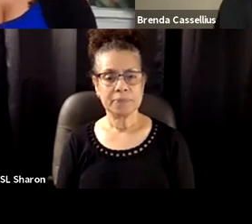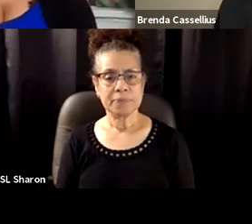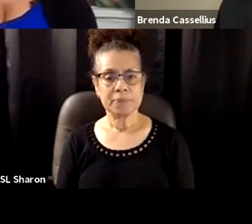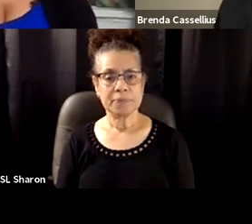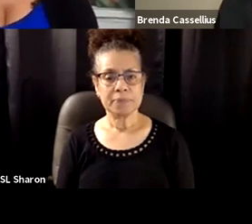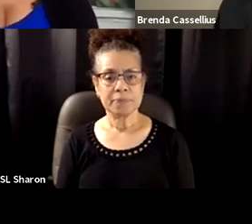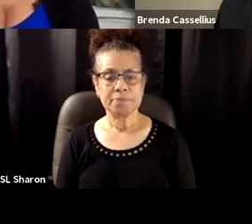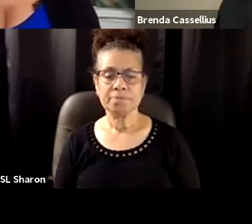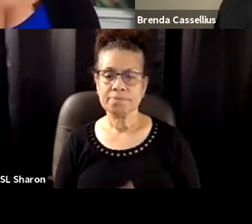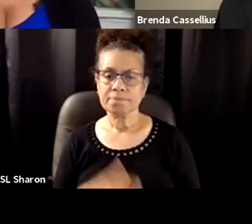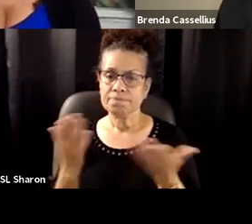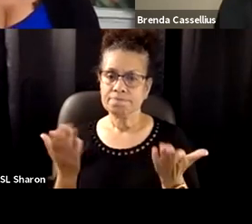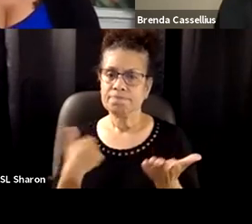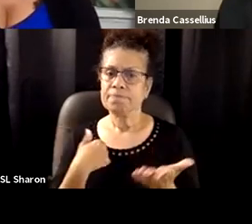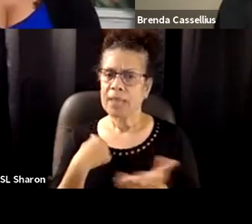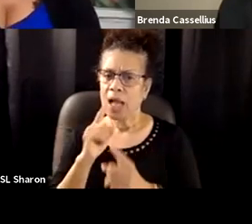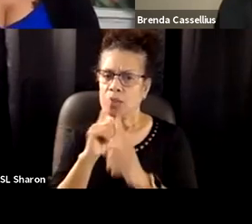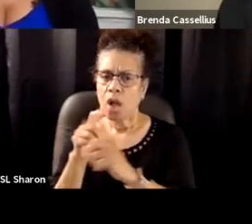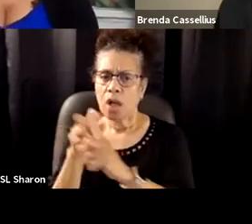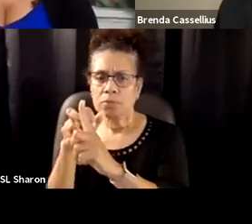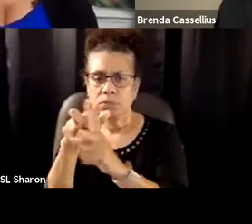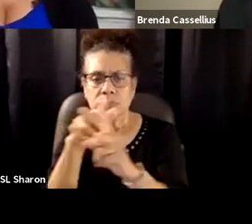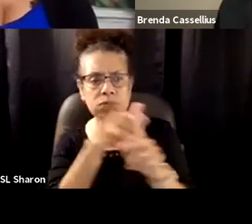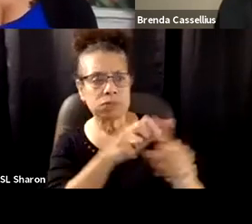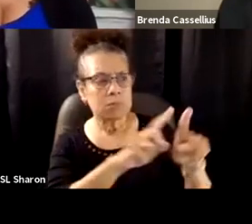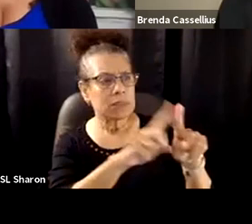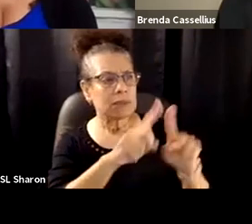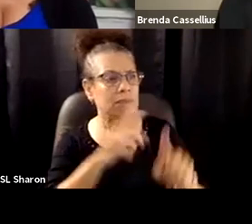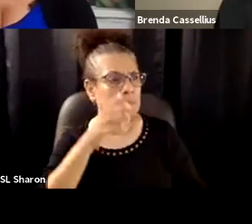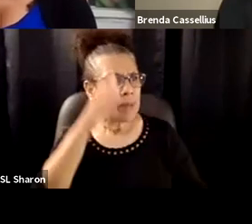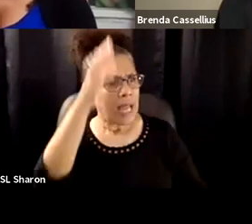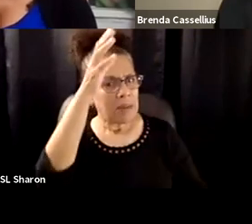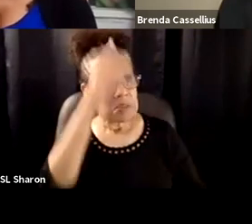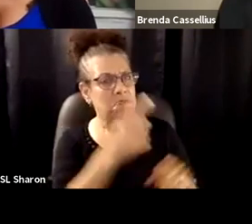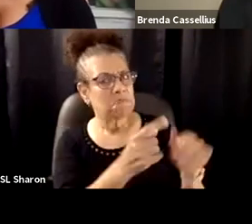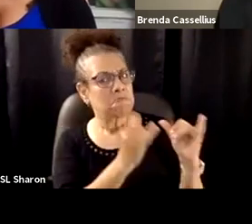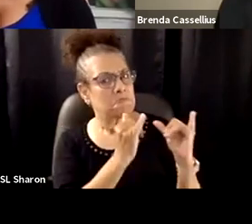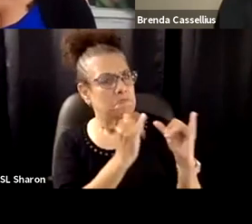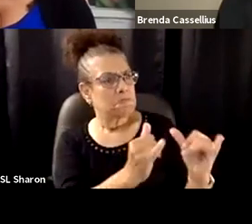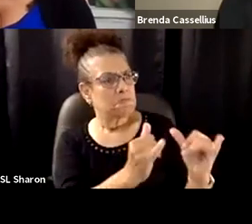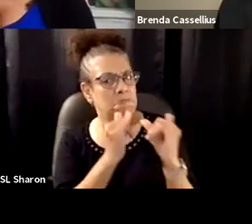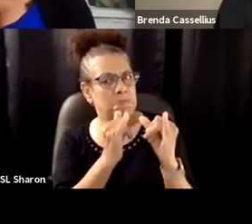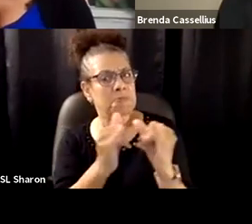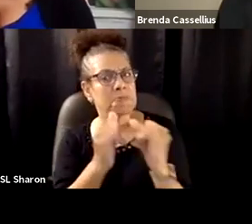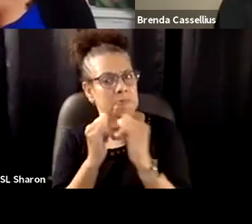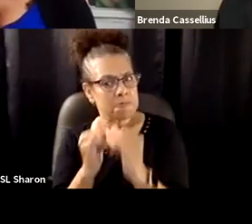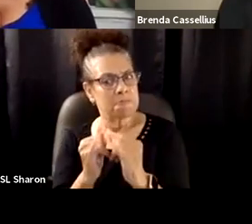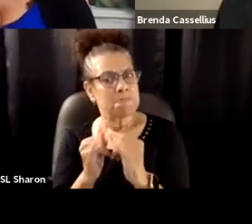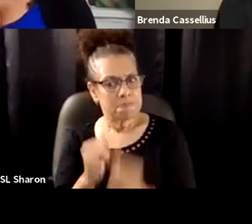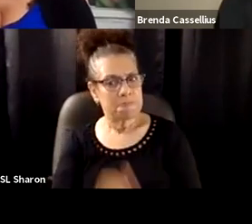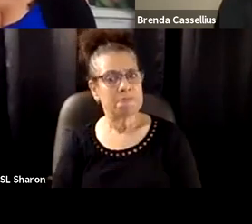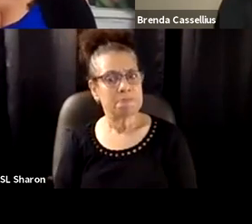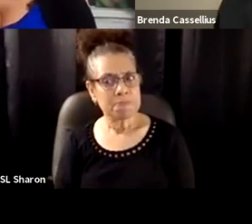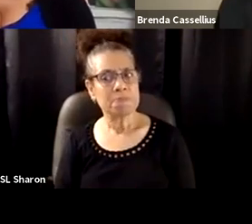i have spoken with different parents and they have the same concerns that i do and